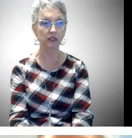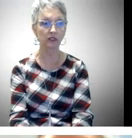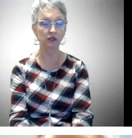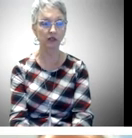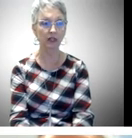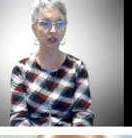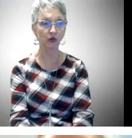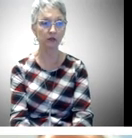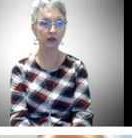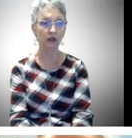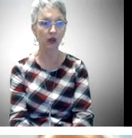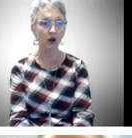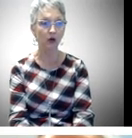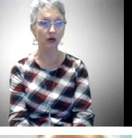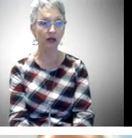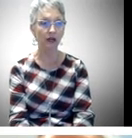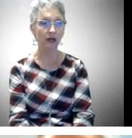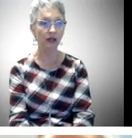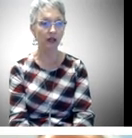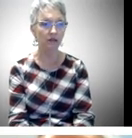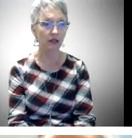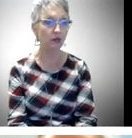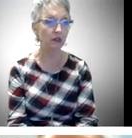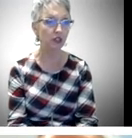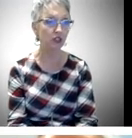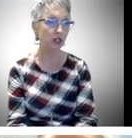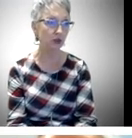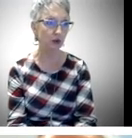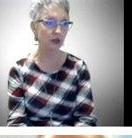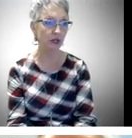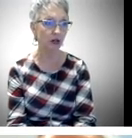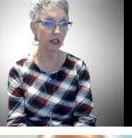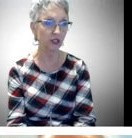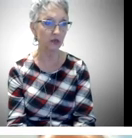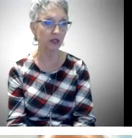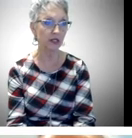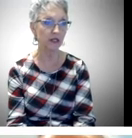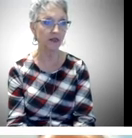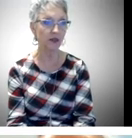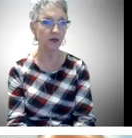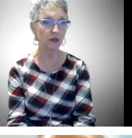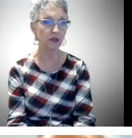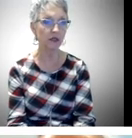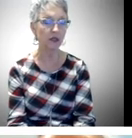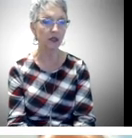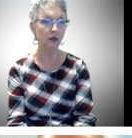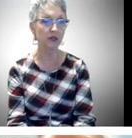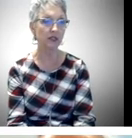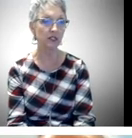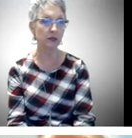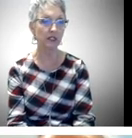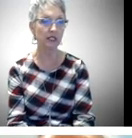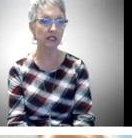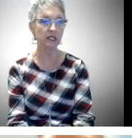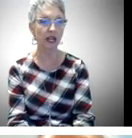supported decision-making agreement, or in which a judge awarded guardianship because they thought a person with